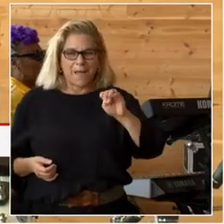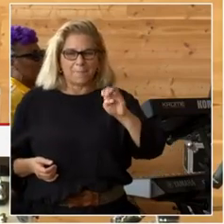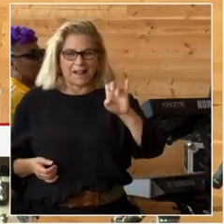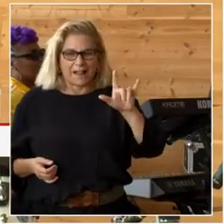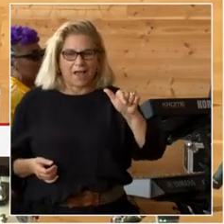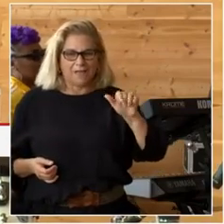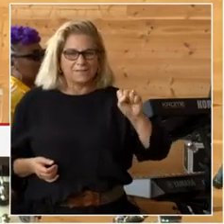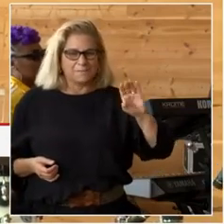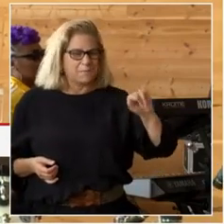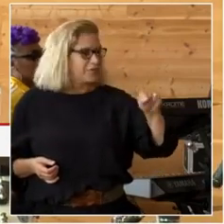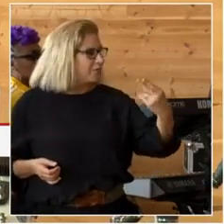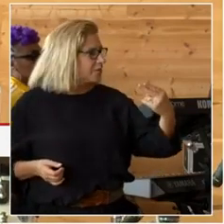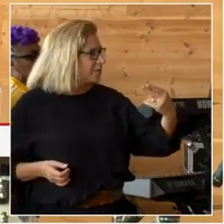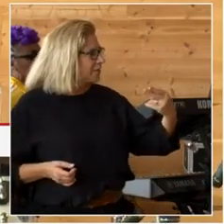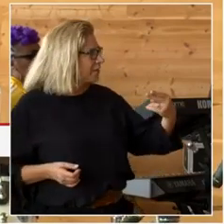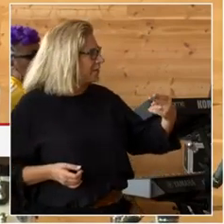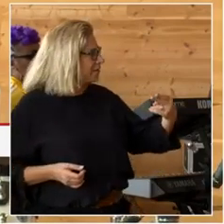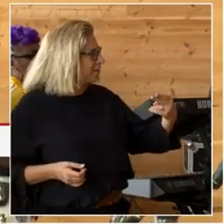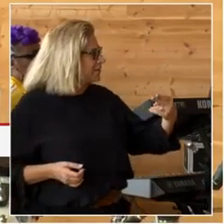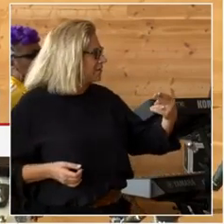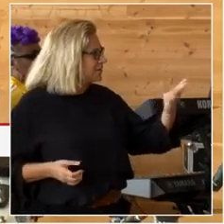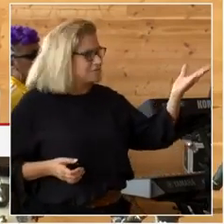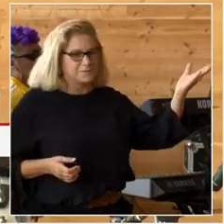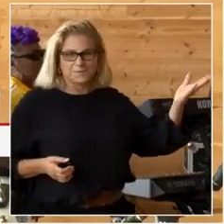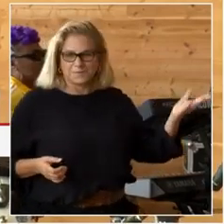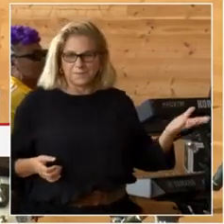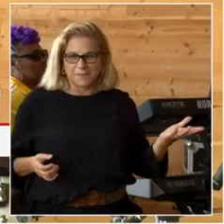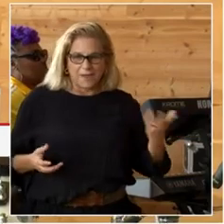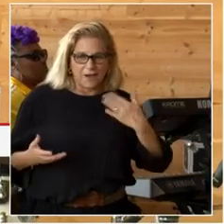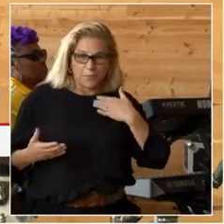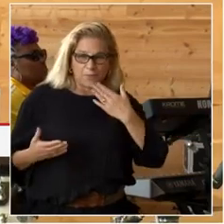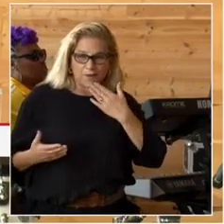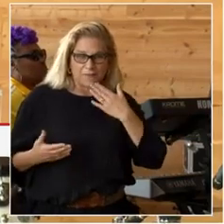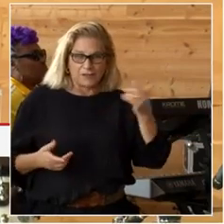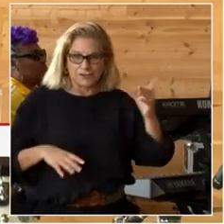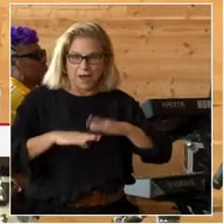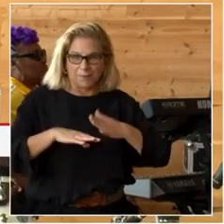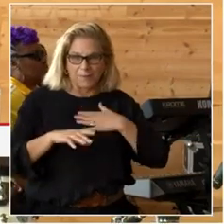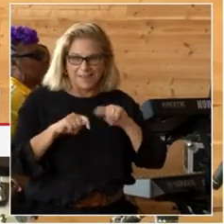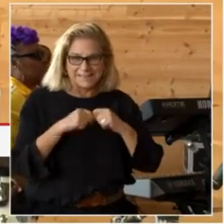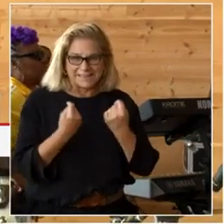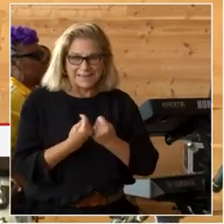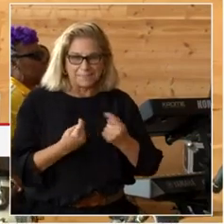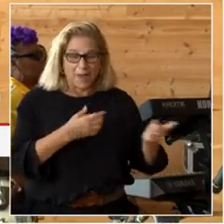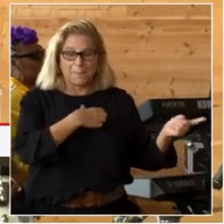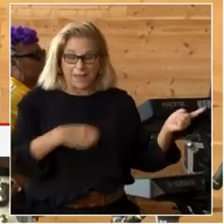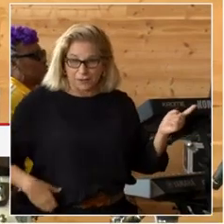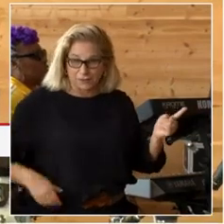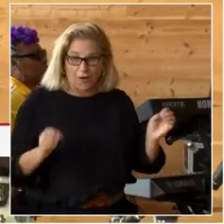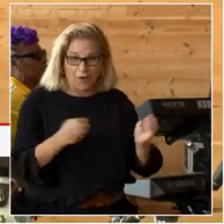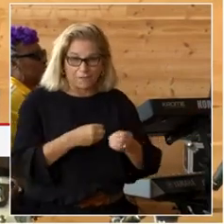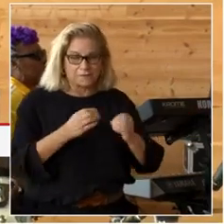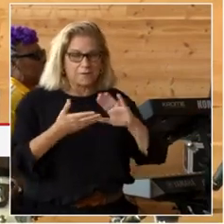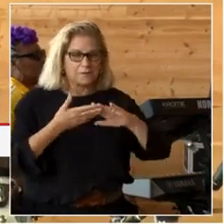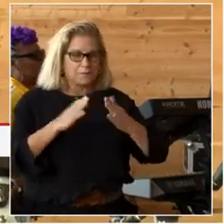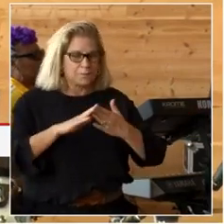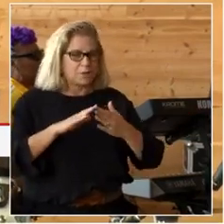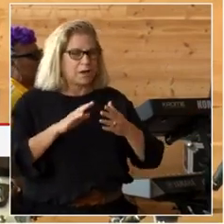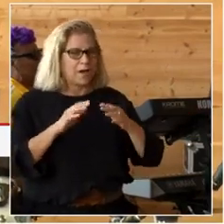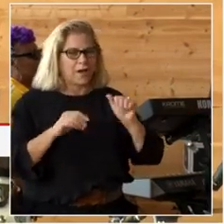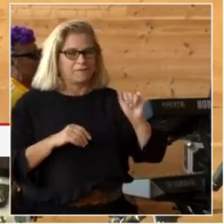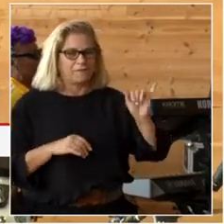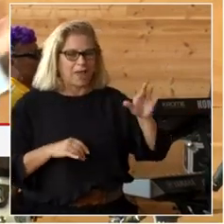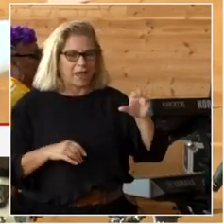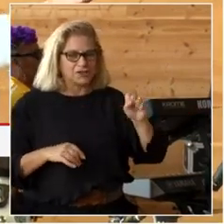I am also grateful to my team at the Mayor's Office of Community Affairs, led by